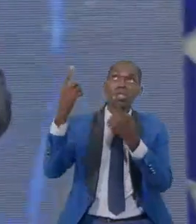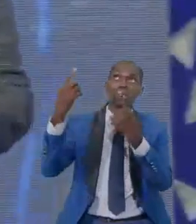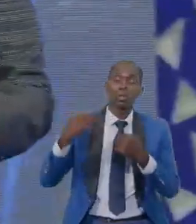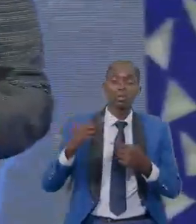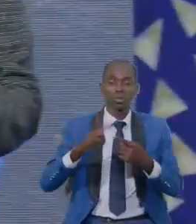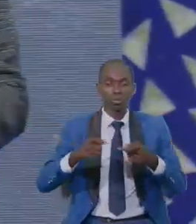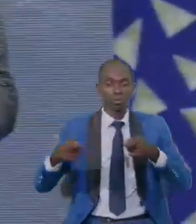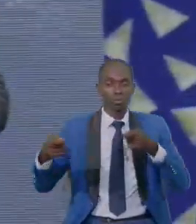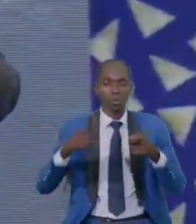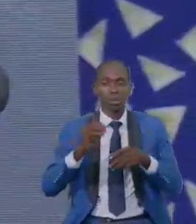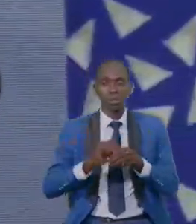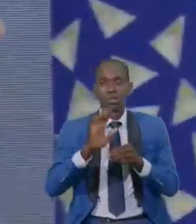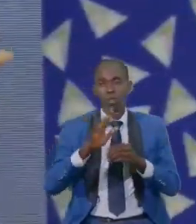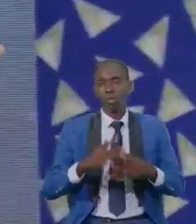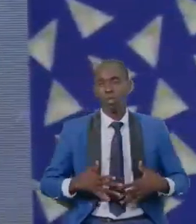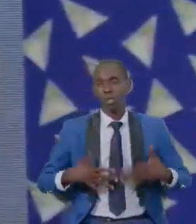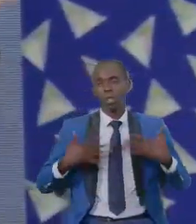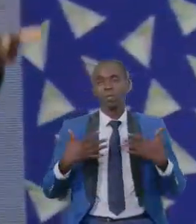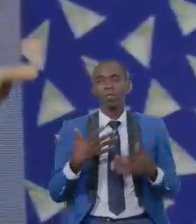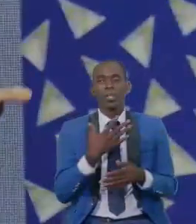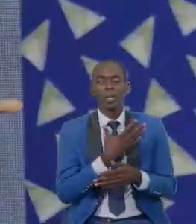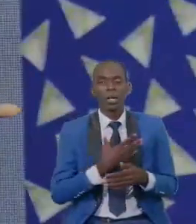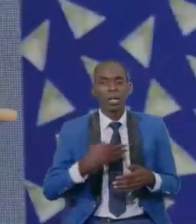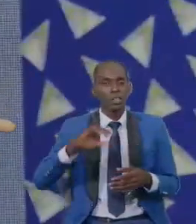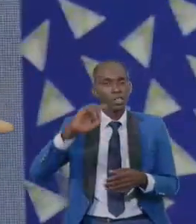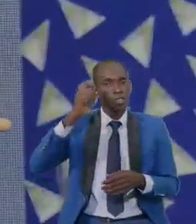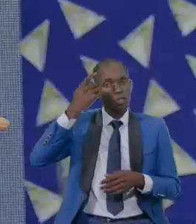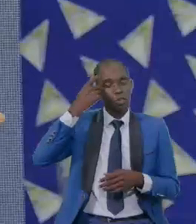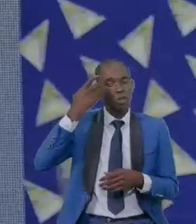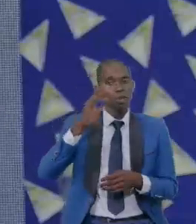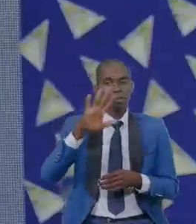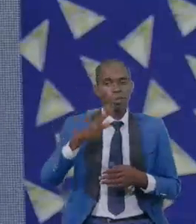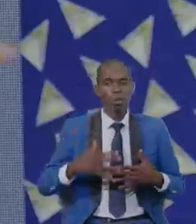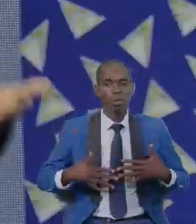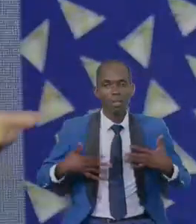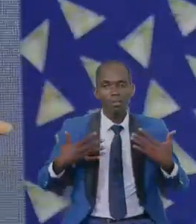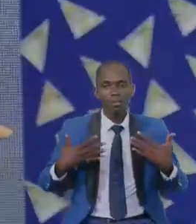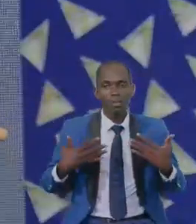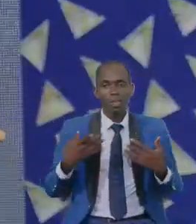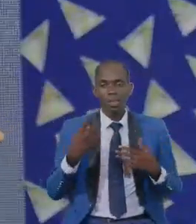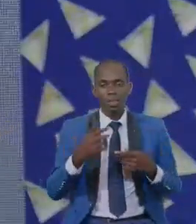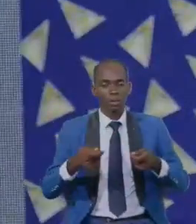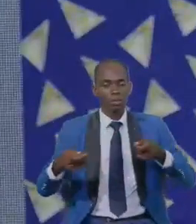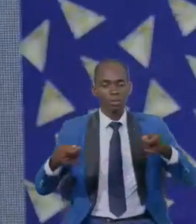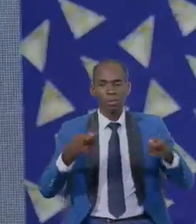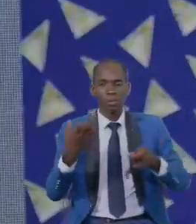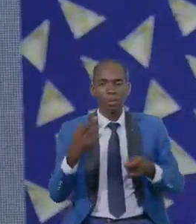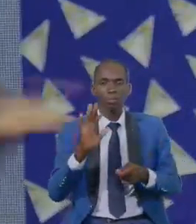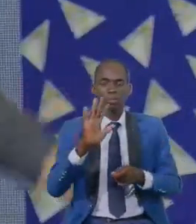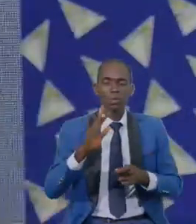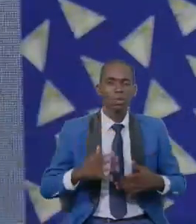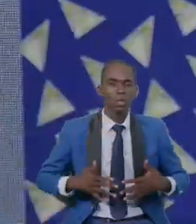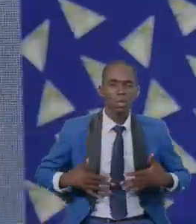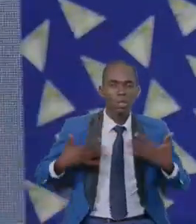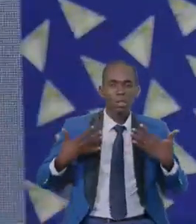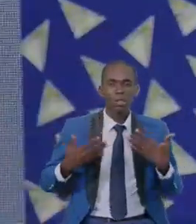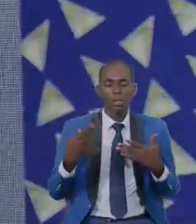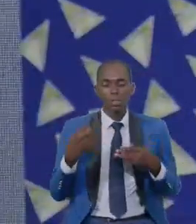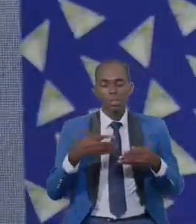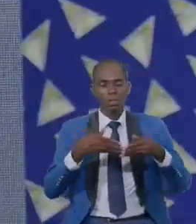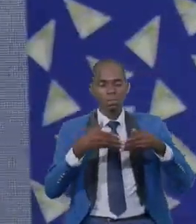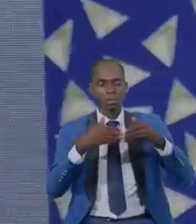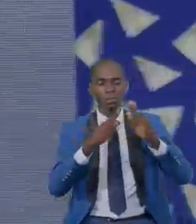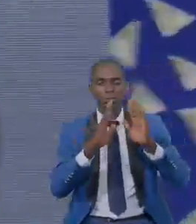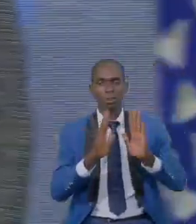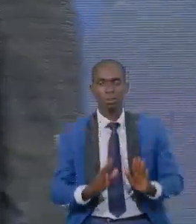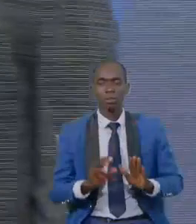life, and the government of your life, the control of your life, the leadership of your